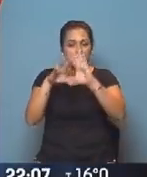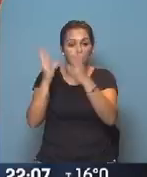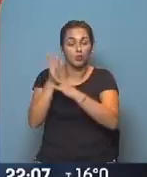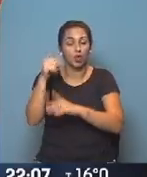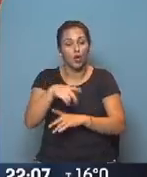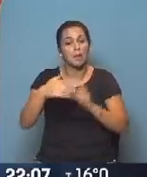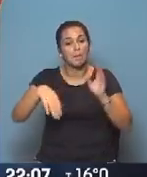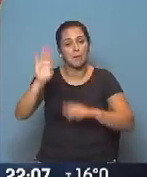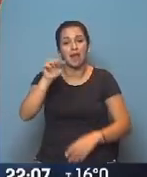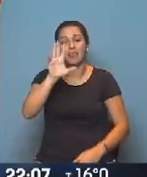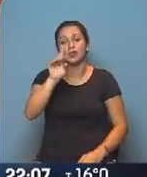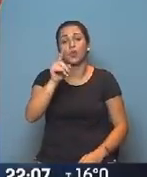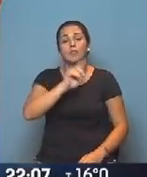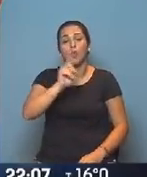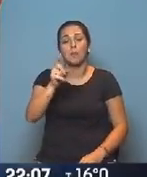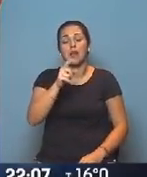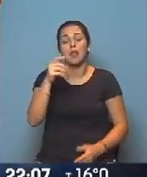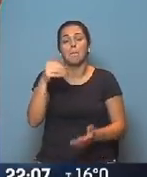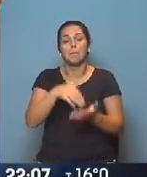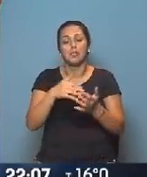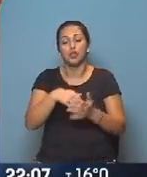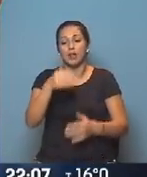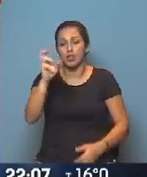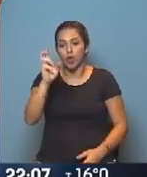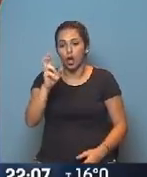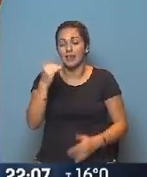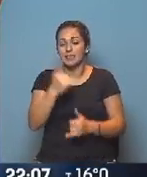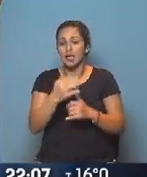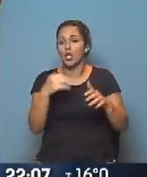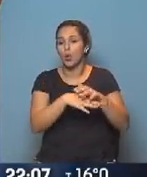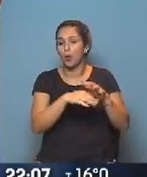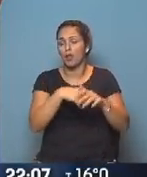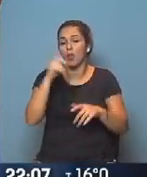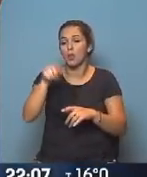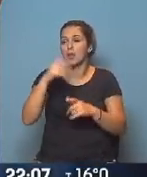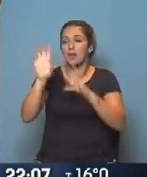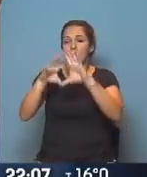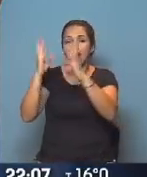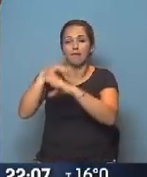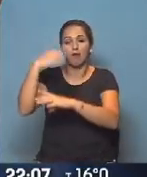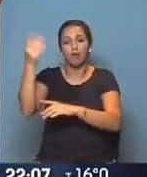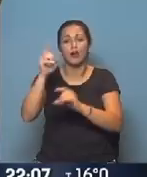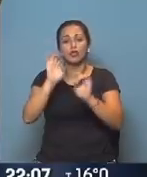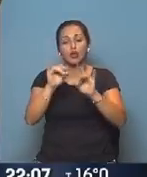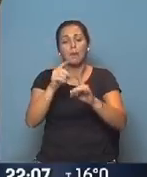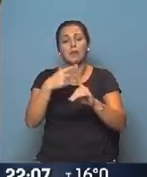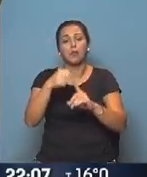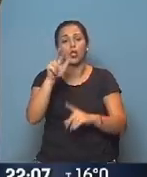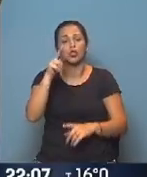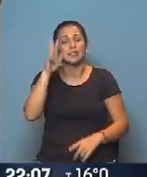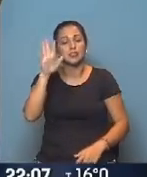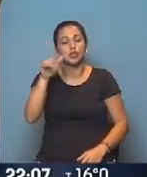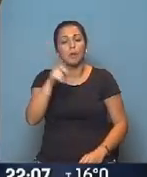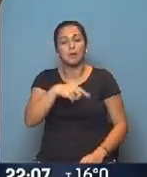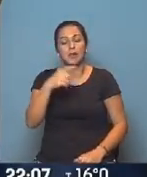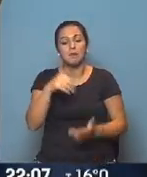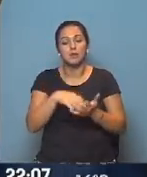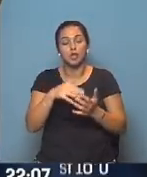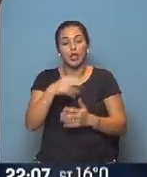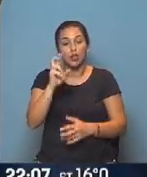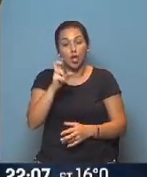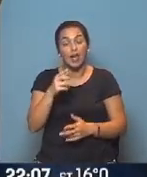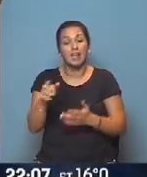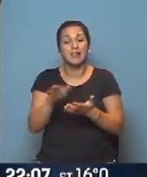de 51.000 millones de dólares, reservas internacionales por solo 85.000 millones de dólares, una tasa de